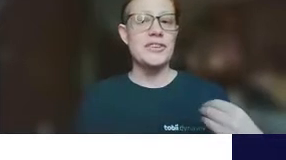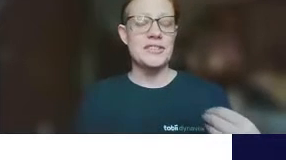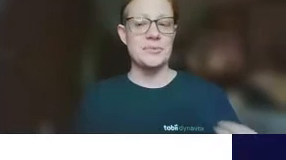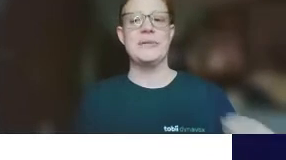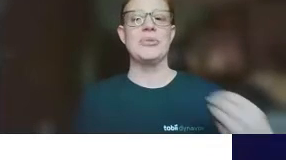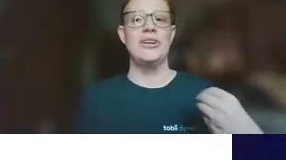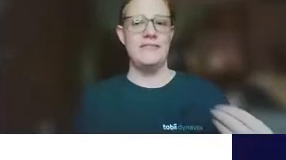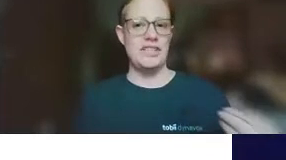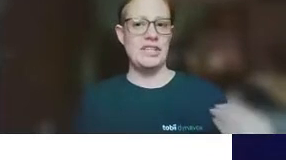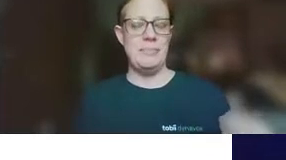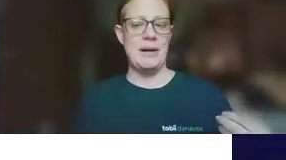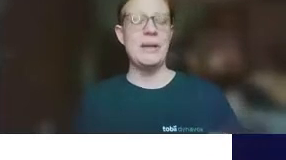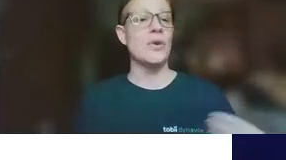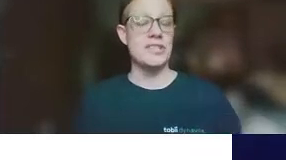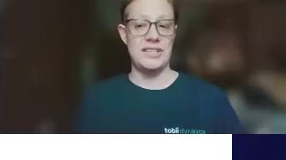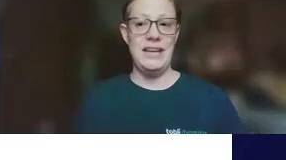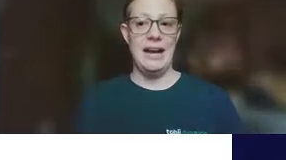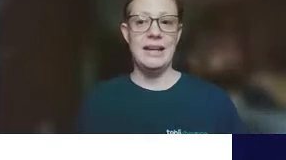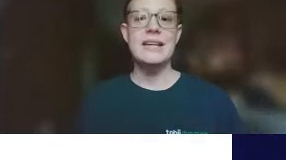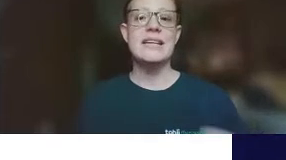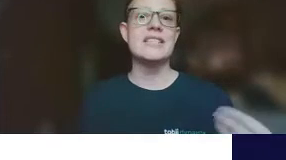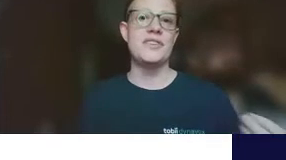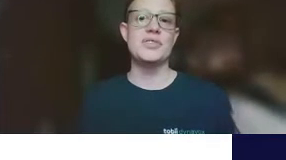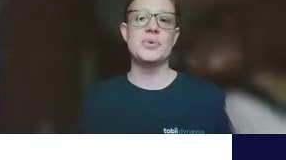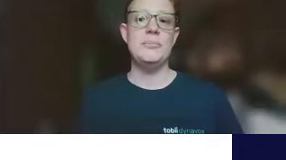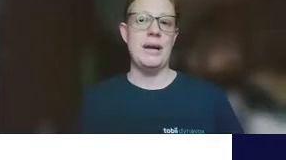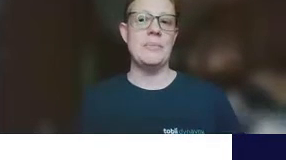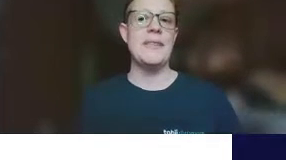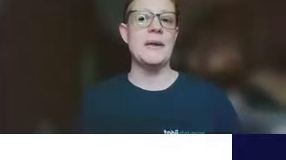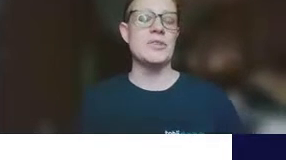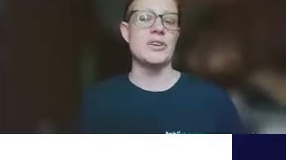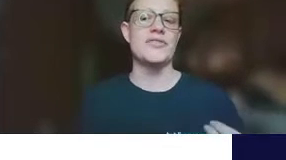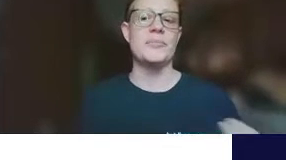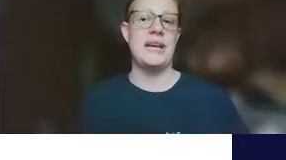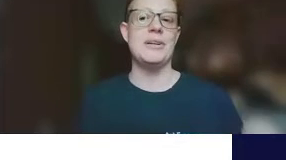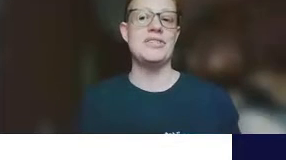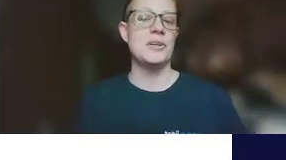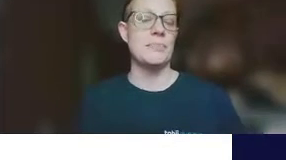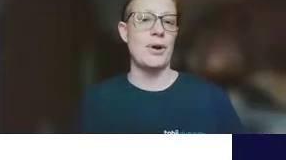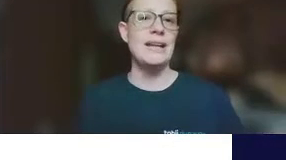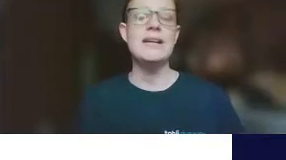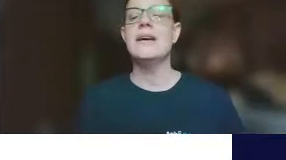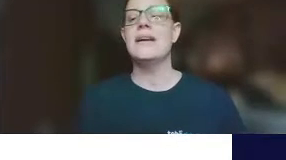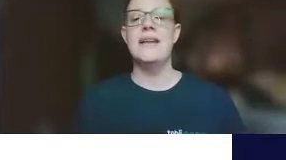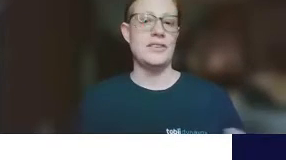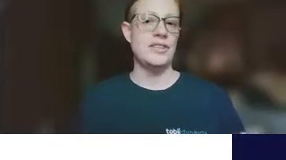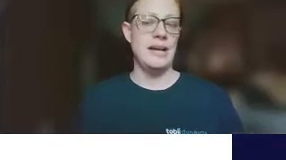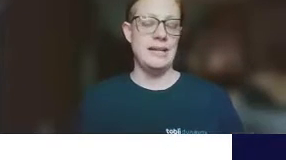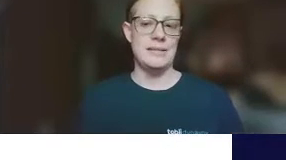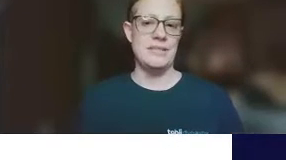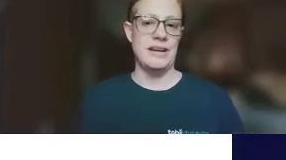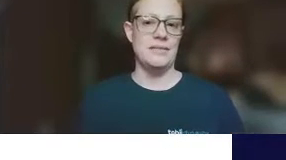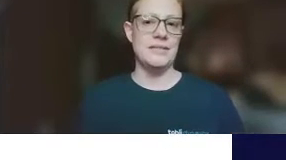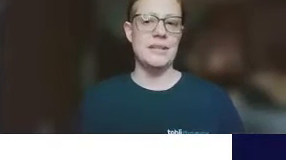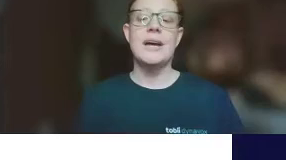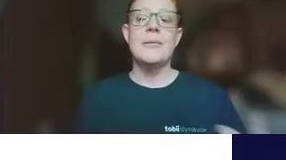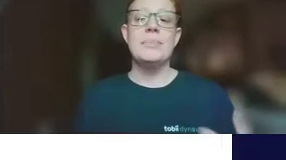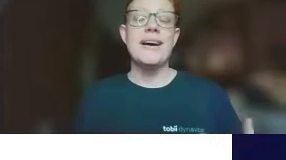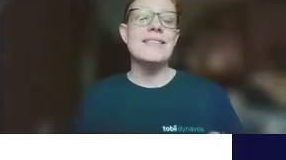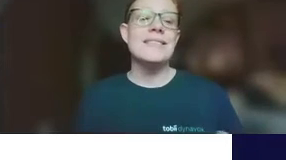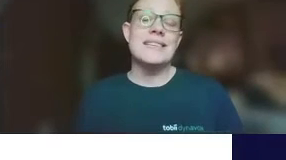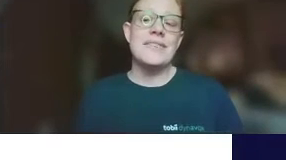Cortical cerebral vision impairment, or CVI, is a visual impairment that results from damage to the brain, not to the eyes themselves.